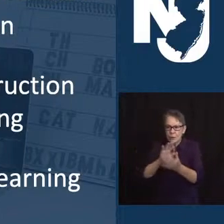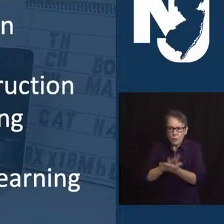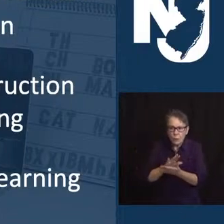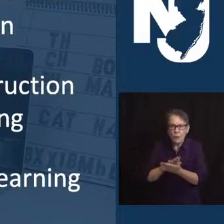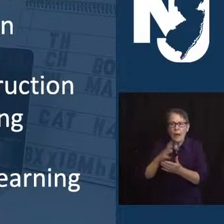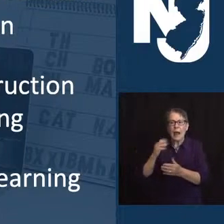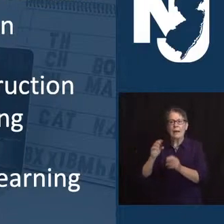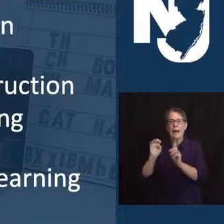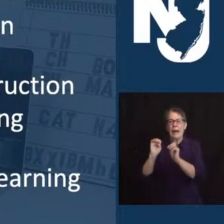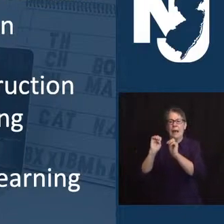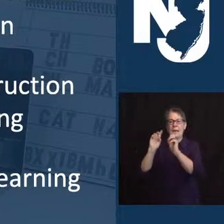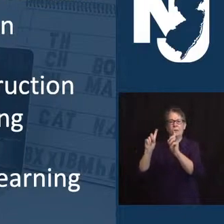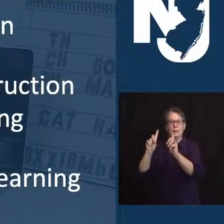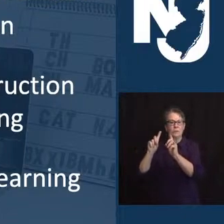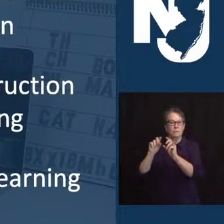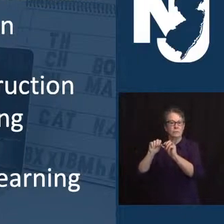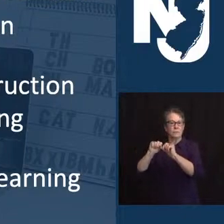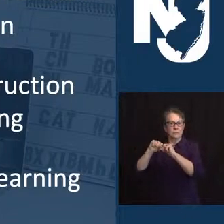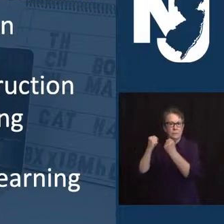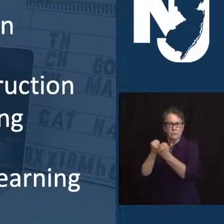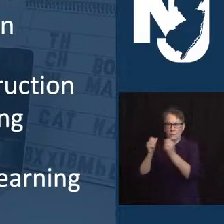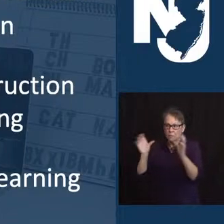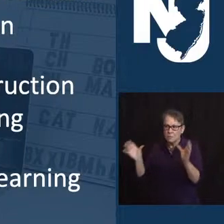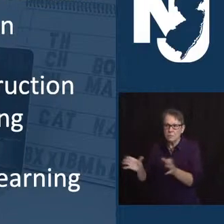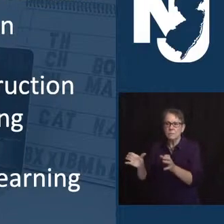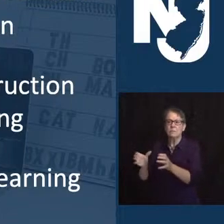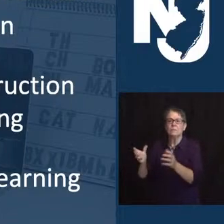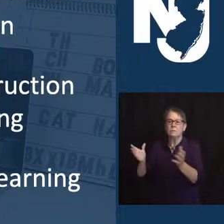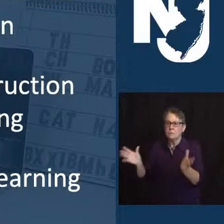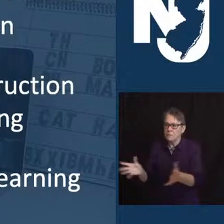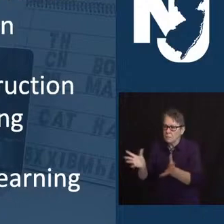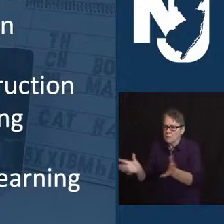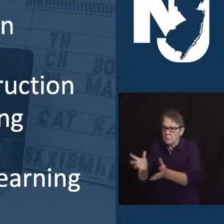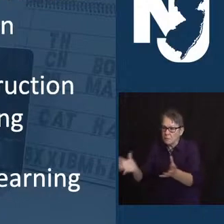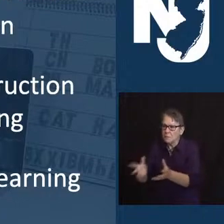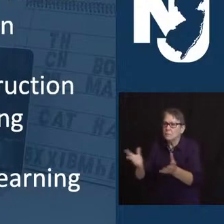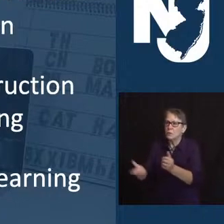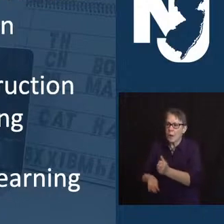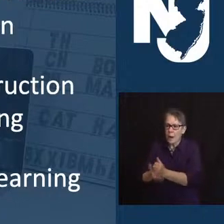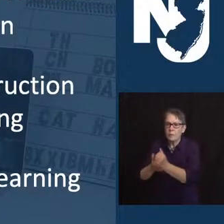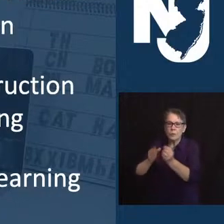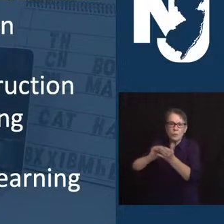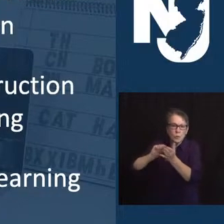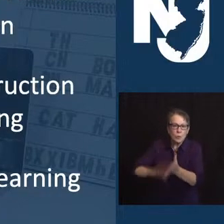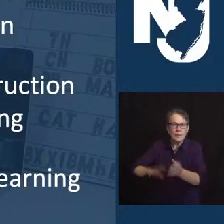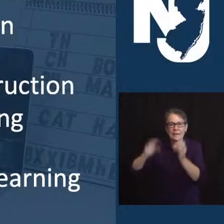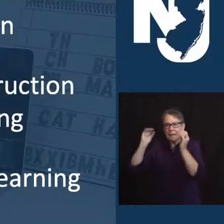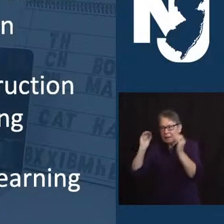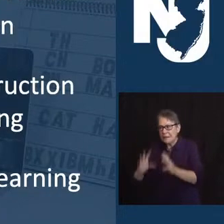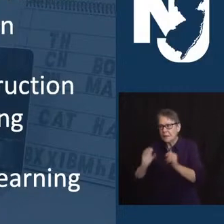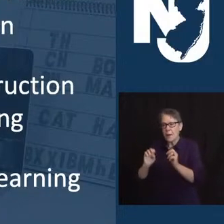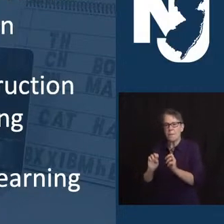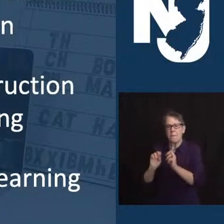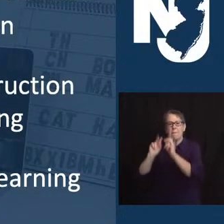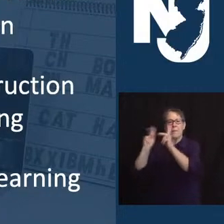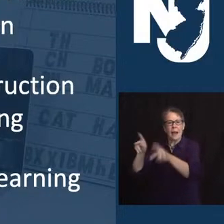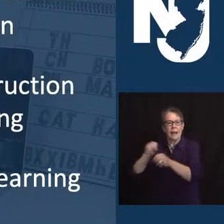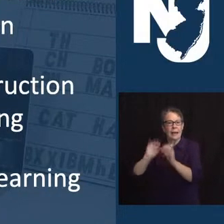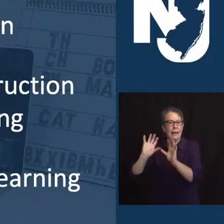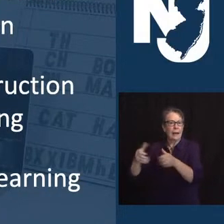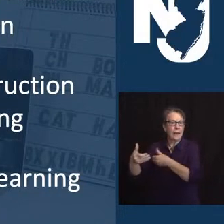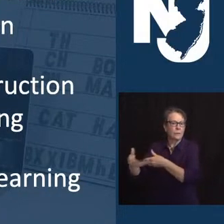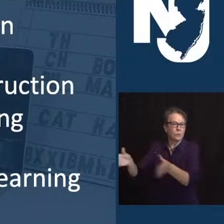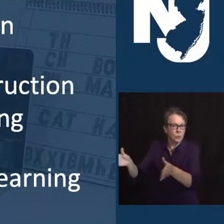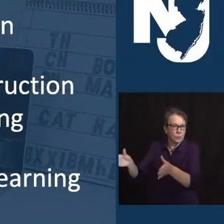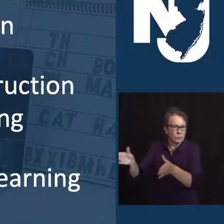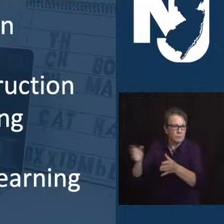John Abigon for their efforts to get New Jersey students and educators safely and responsibly back to school. And